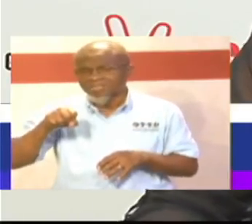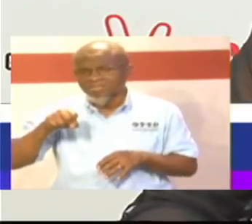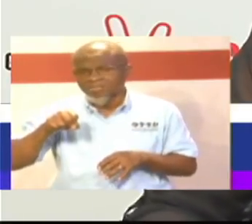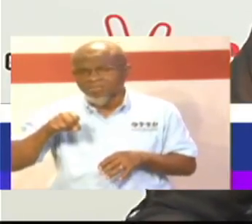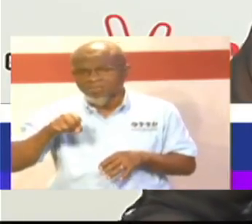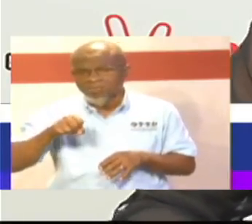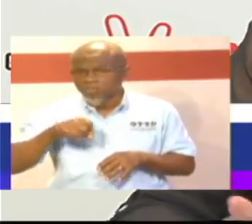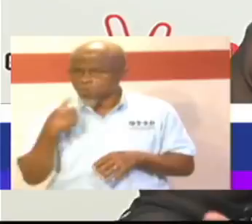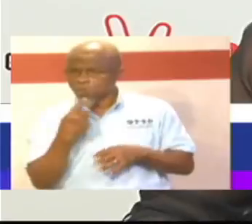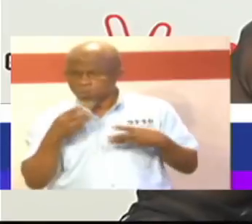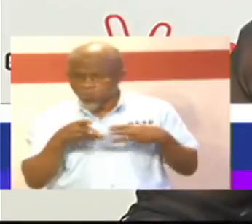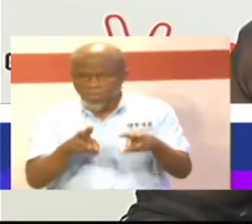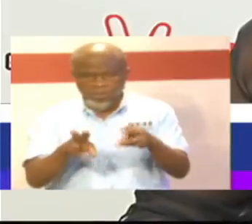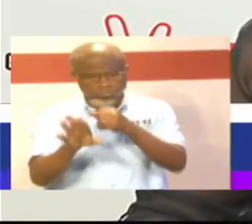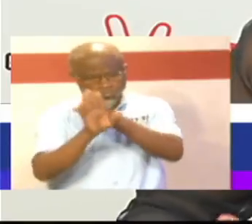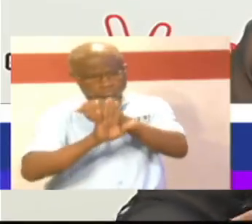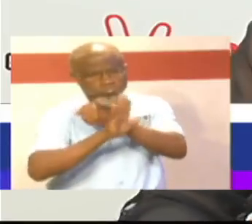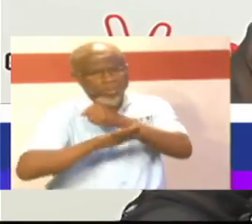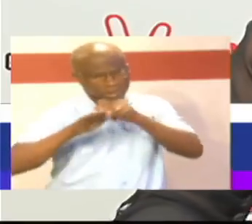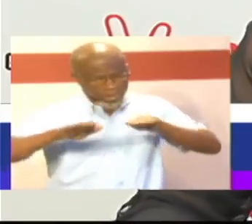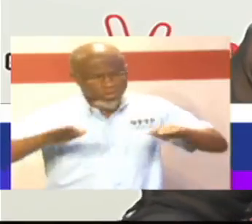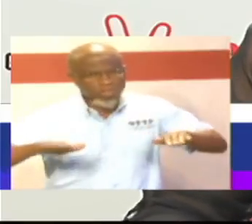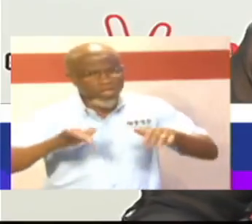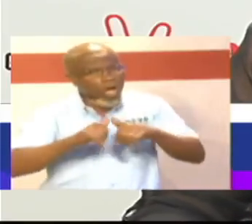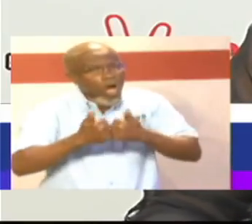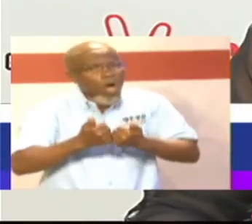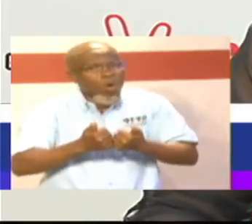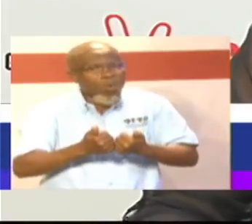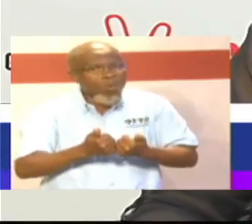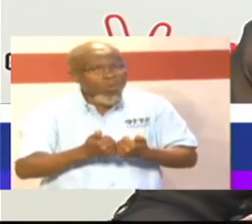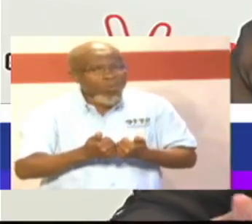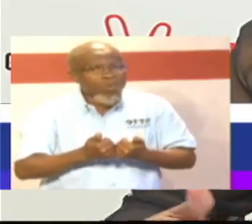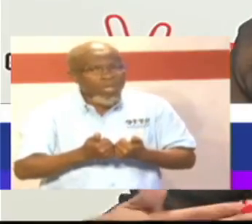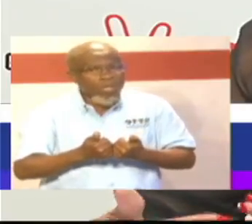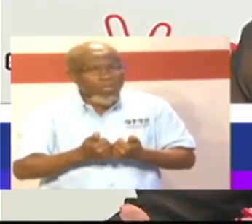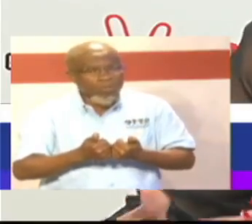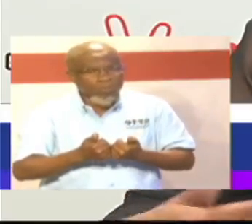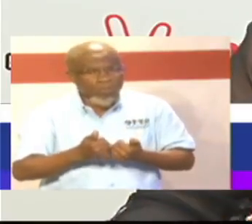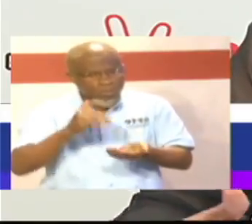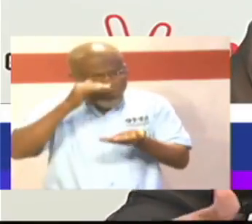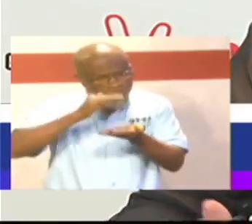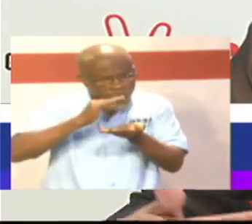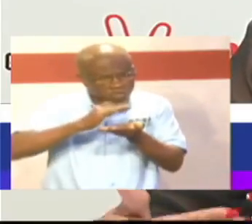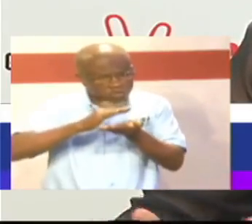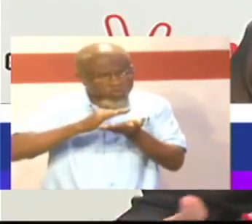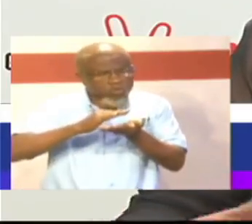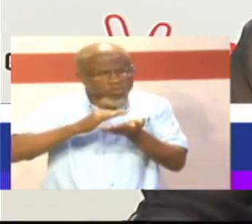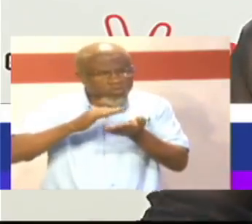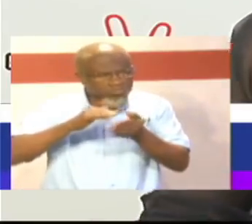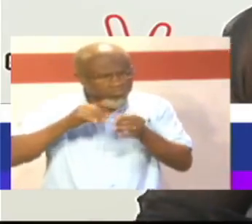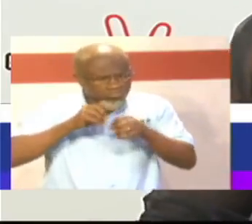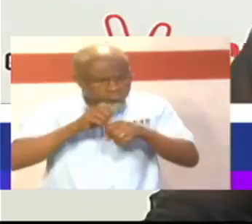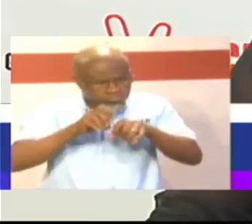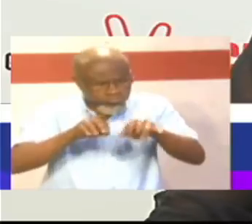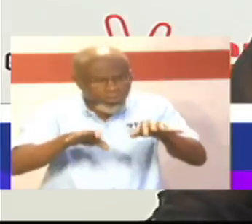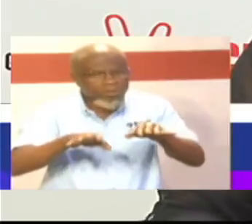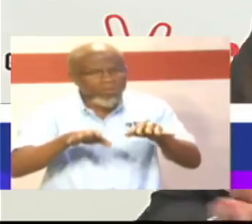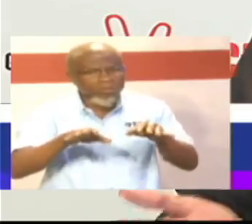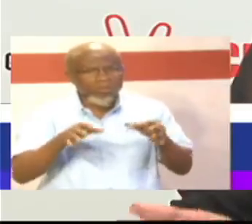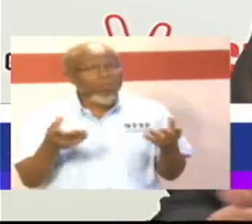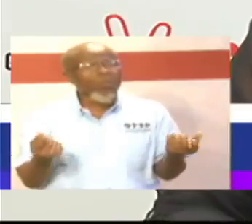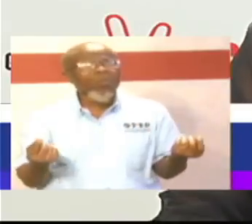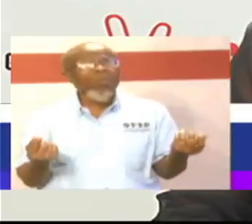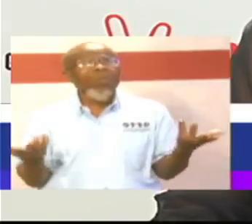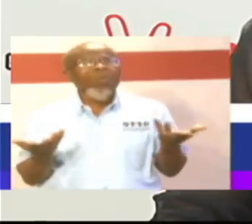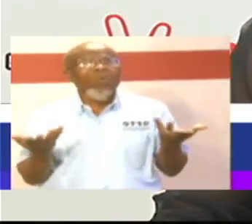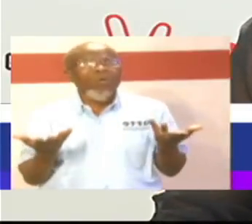we can protect these children and reduce the risk of transmission, and obviously if they acquire COVID-19, they